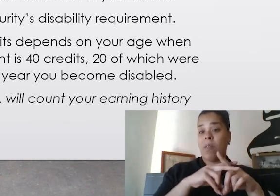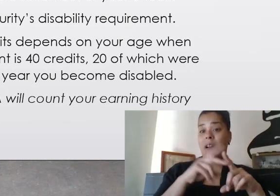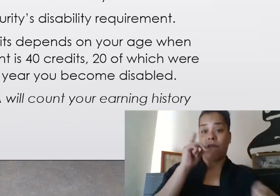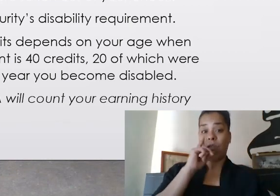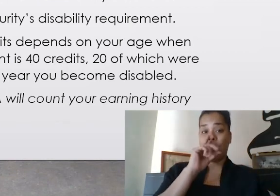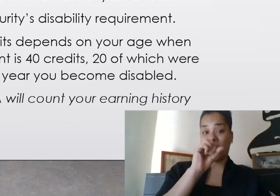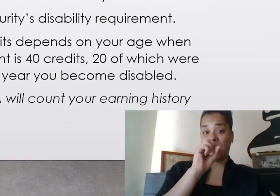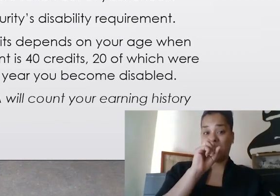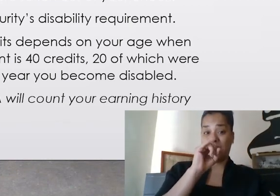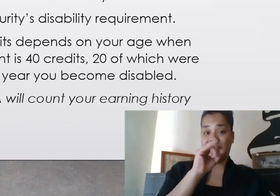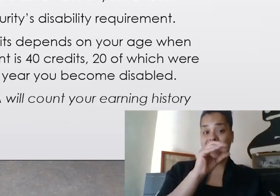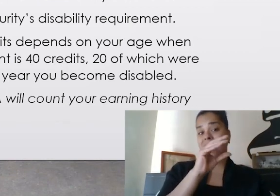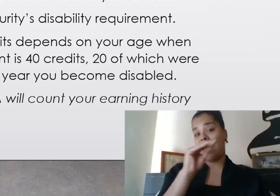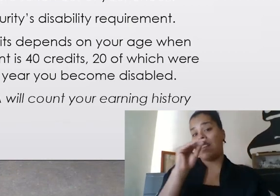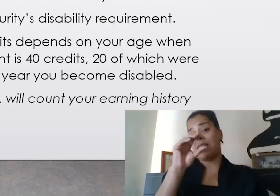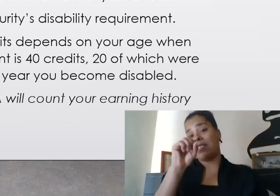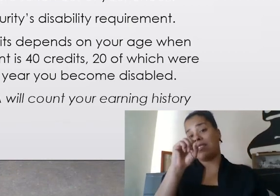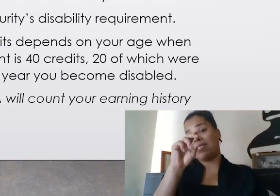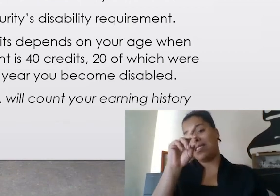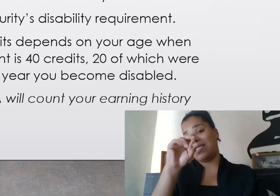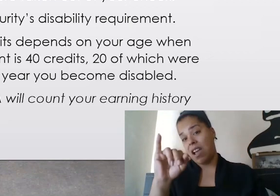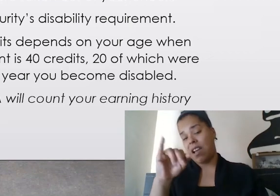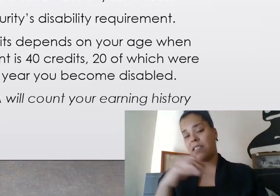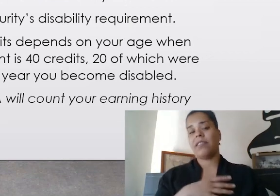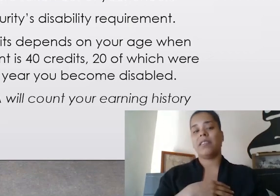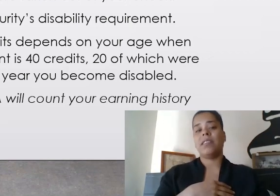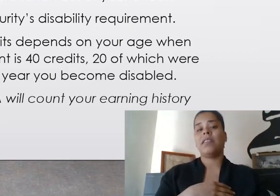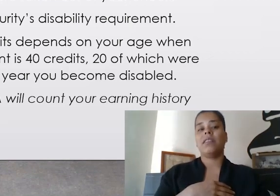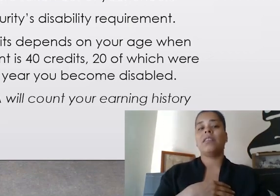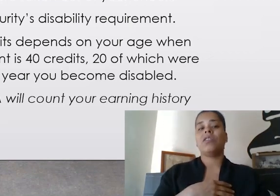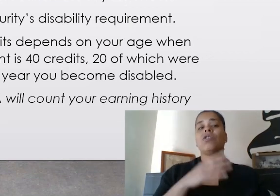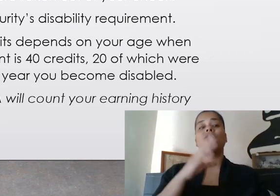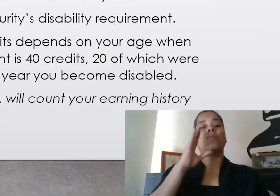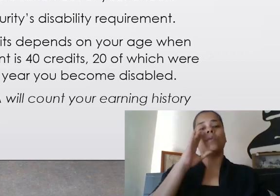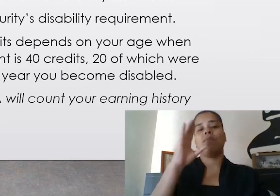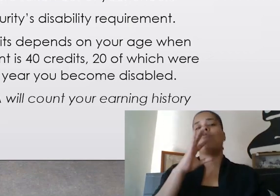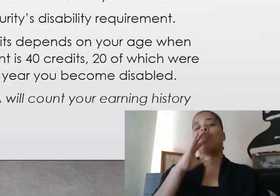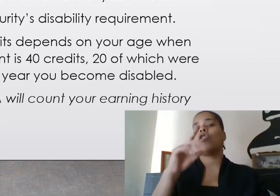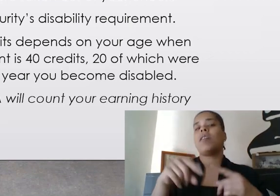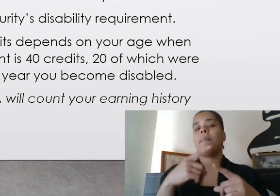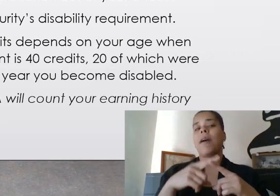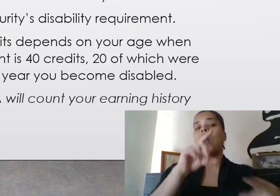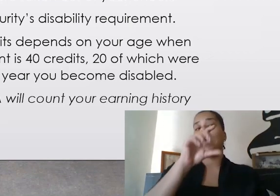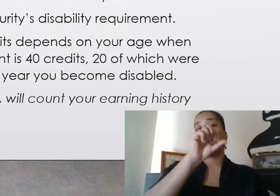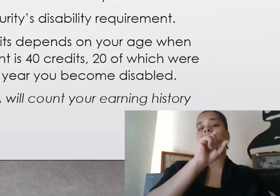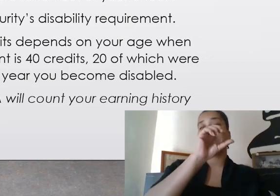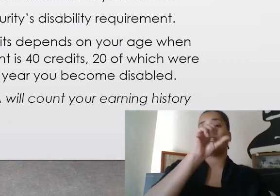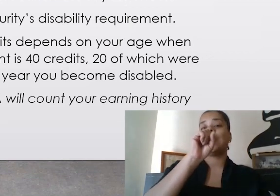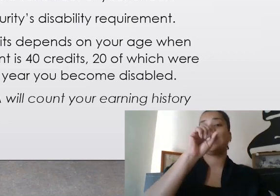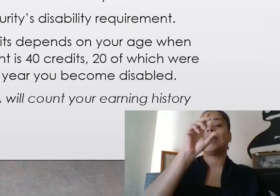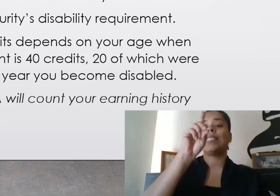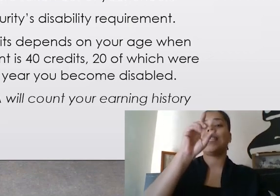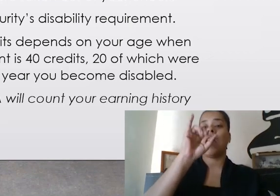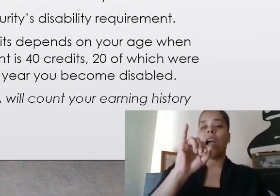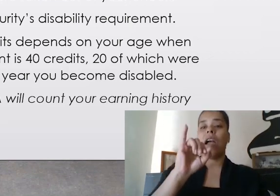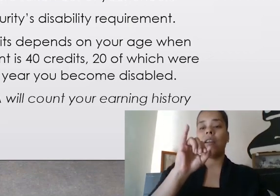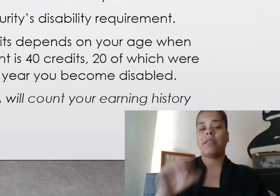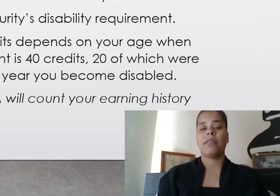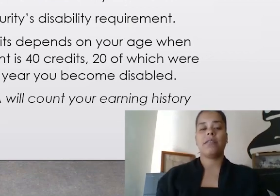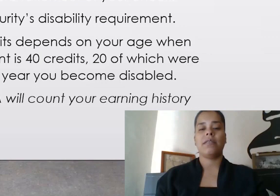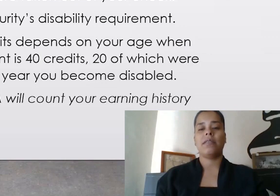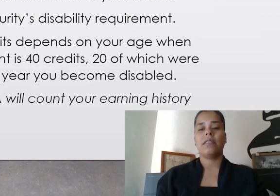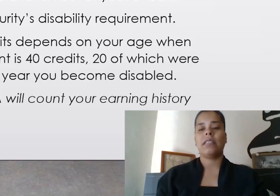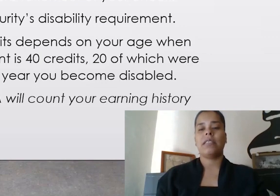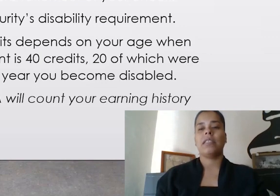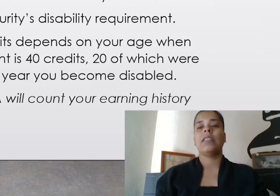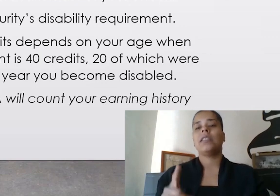SSDI. So I'm going to talk about what is Social Security disability insurance. To qualify. I'm going to interrupt 1